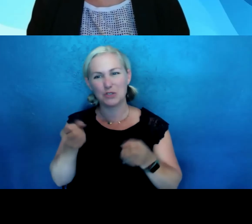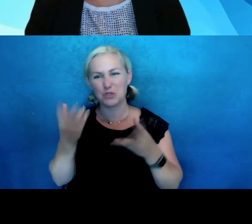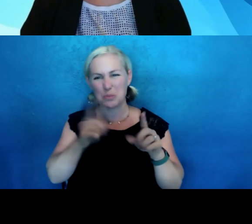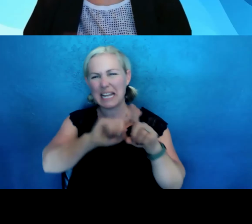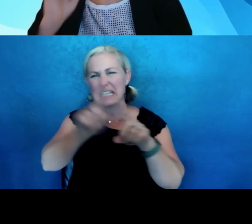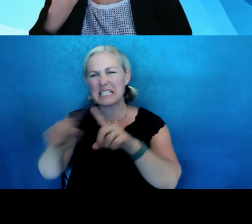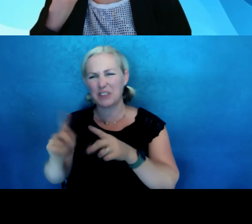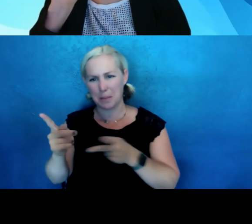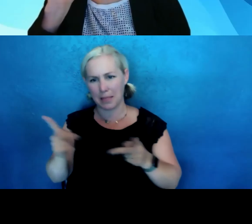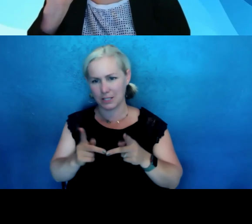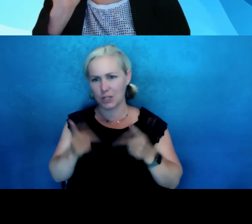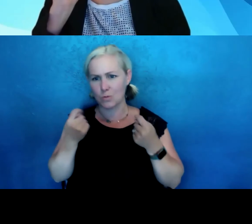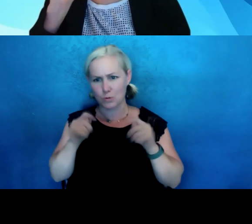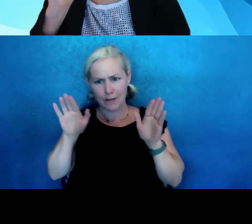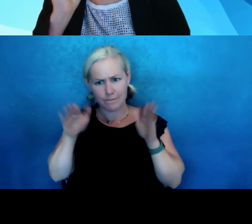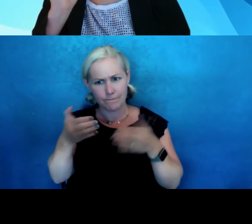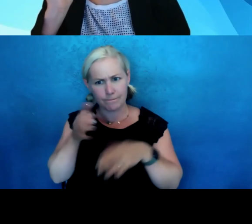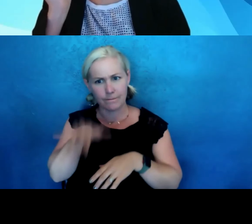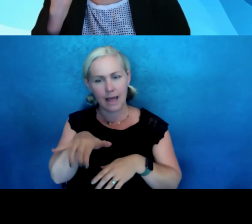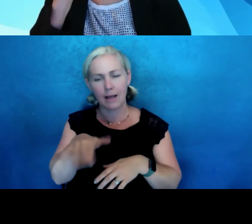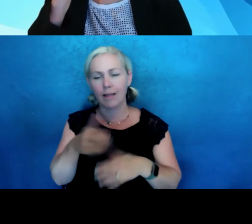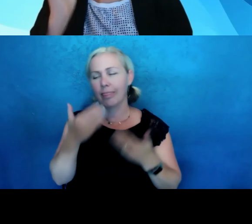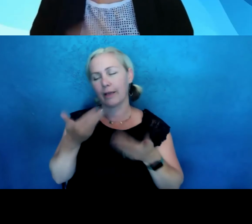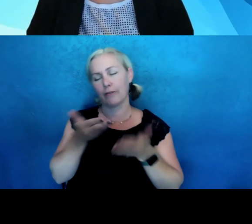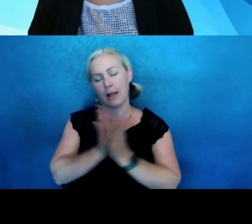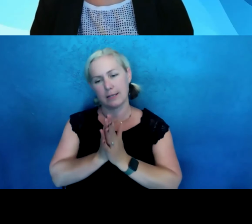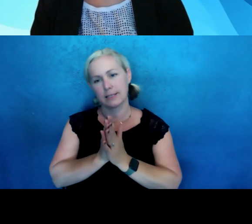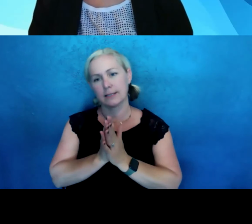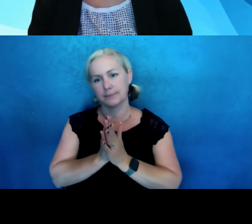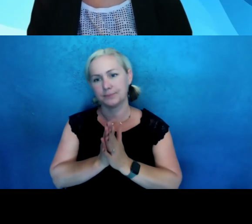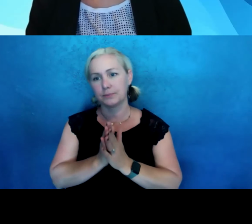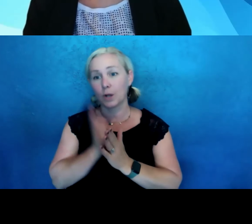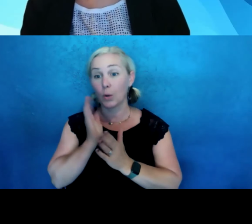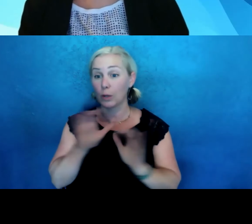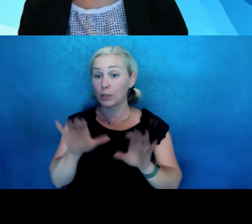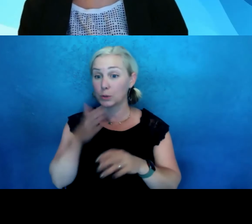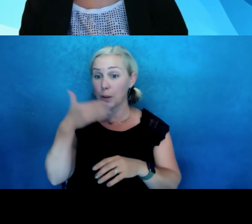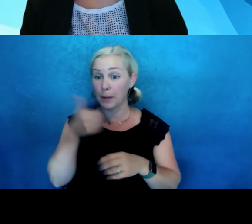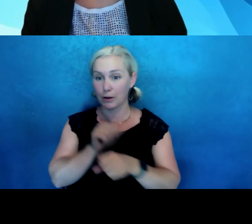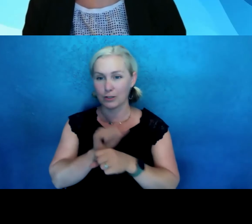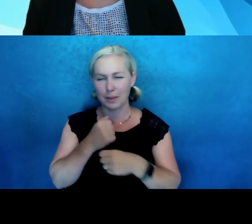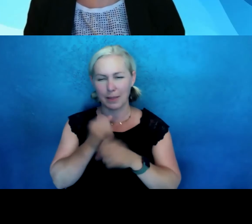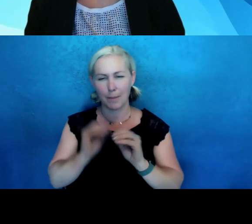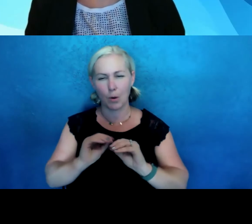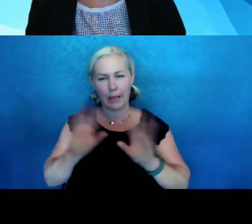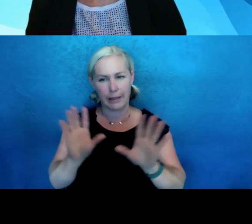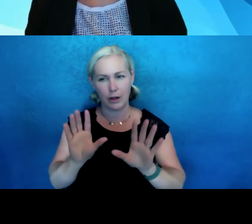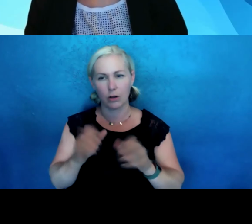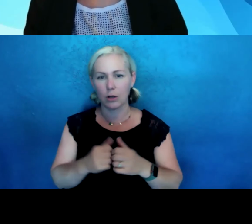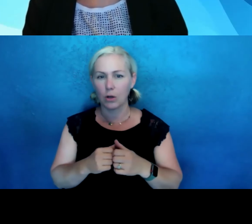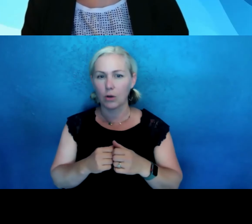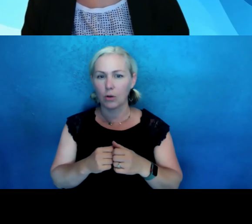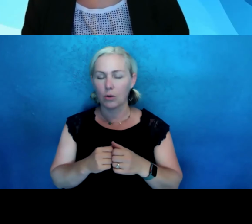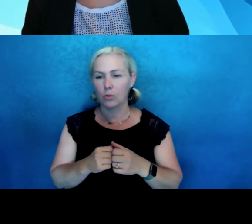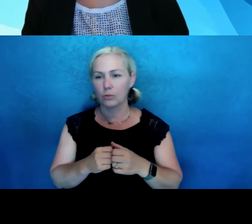we're trying to tackle that. Thank you for asking me. We'll do a better job of making that clear. And we'll actually include some of the voices we heard from public testimony